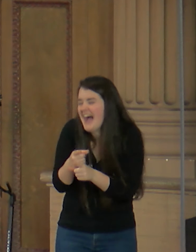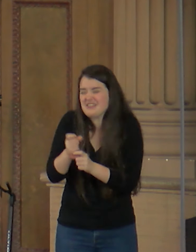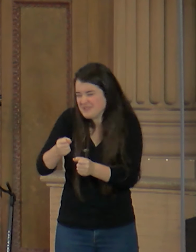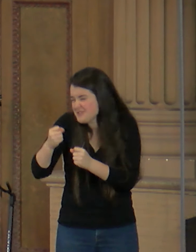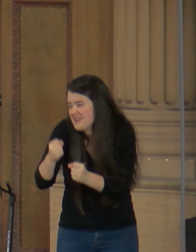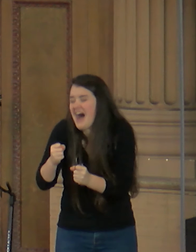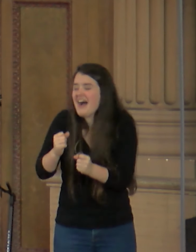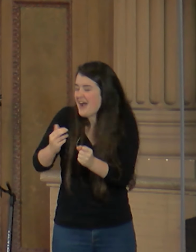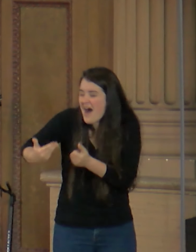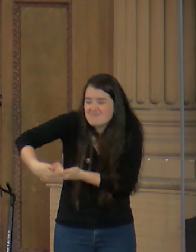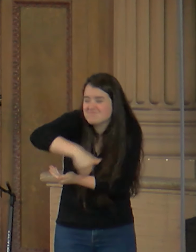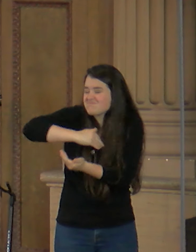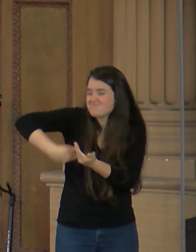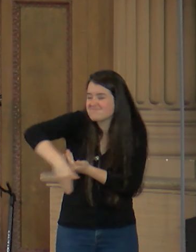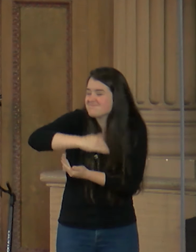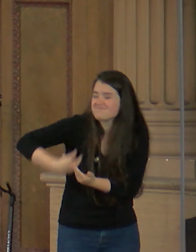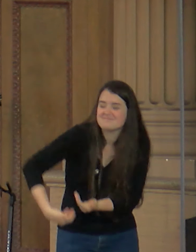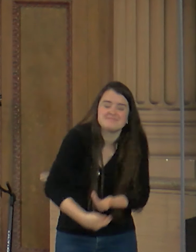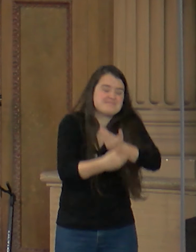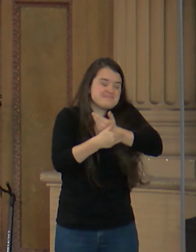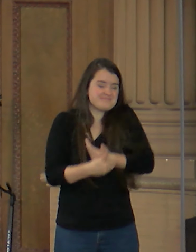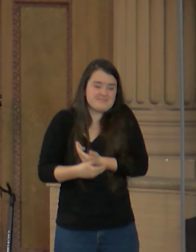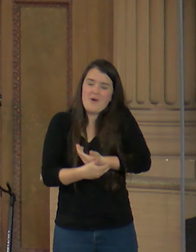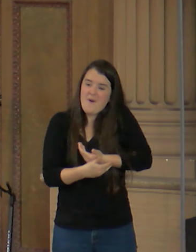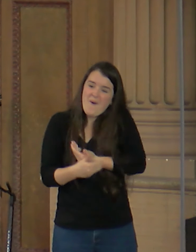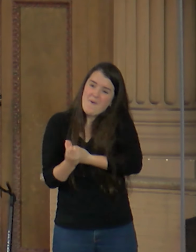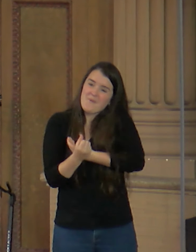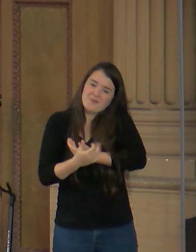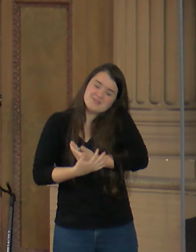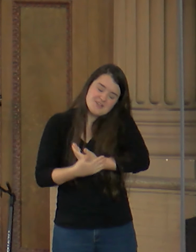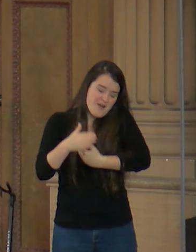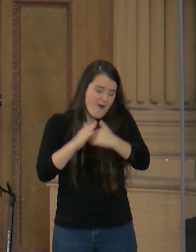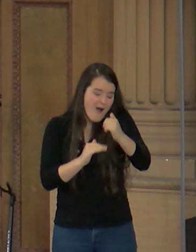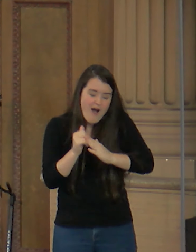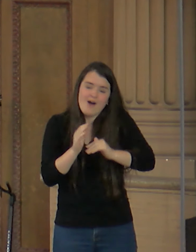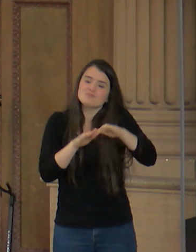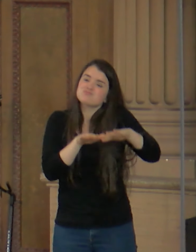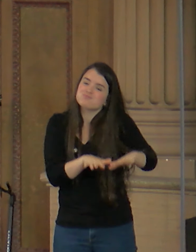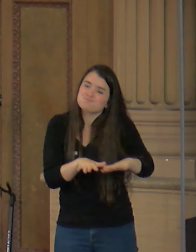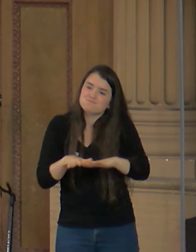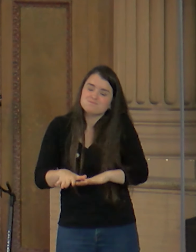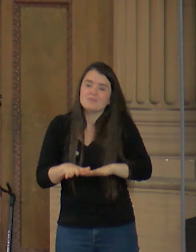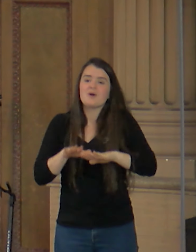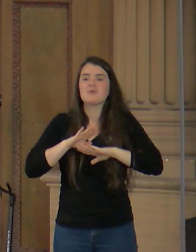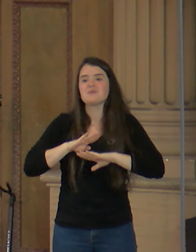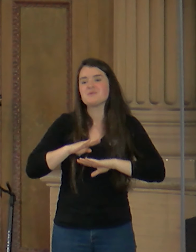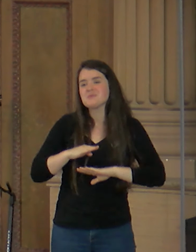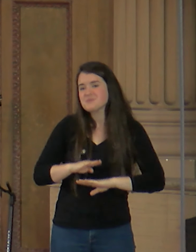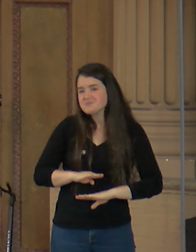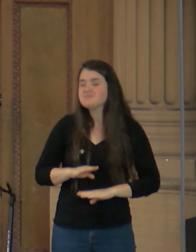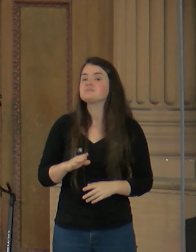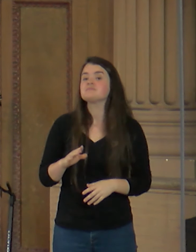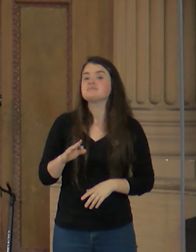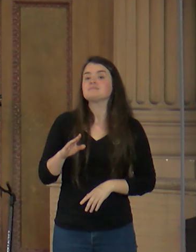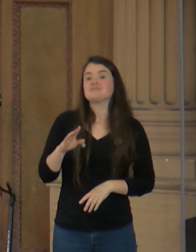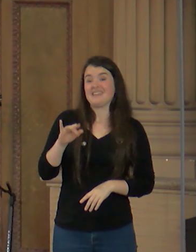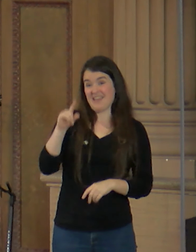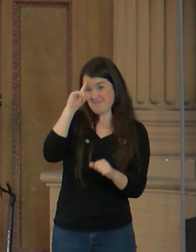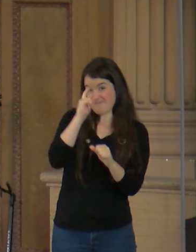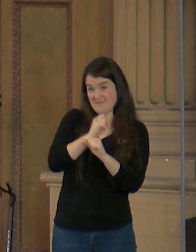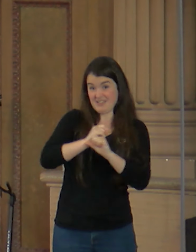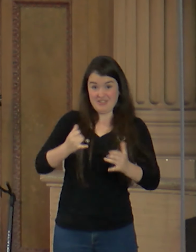mad." And then we'd wrap them up and hold them and calm them and subdue them. And the picture that we're supposed to see